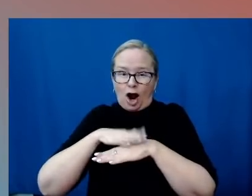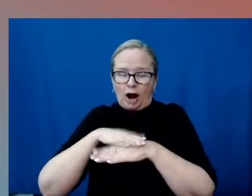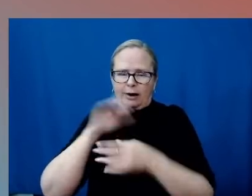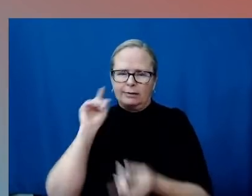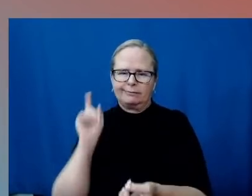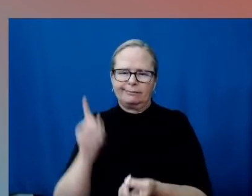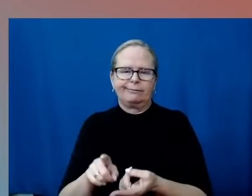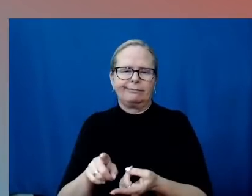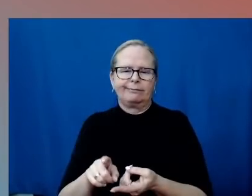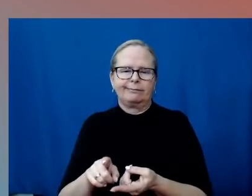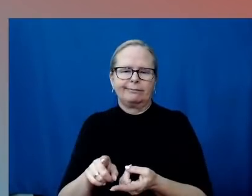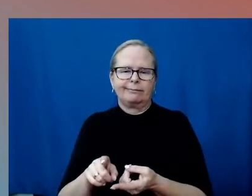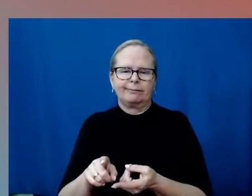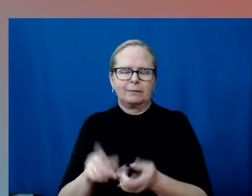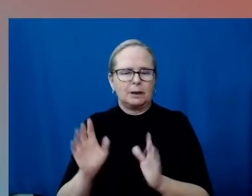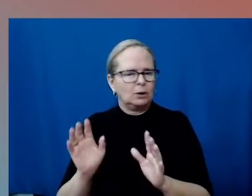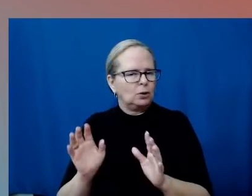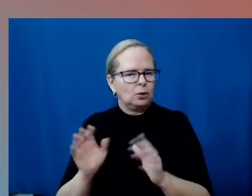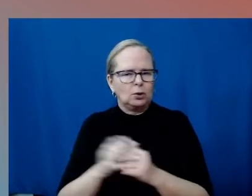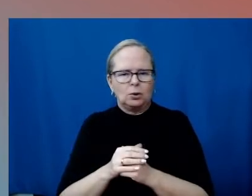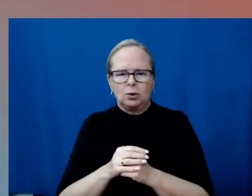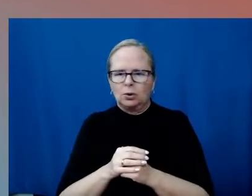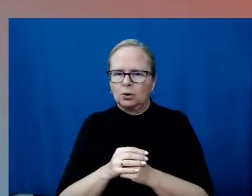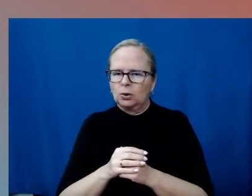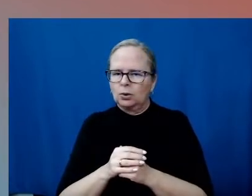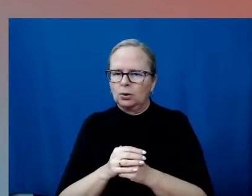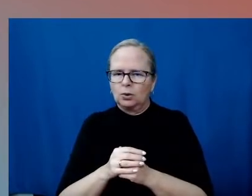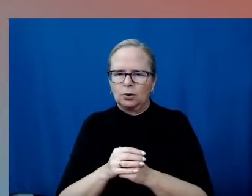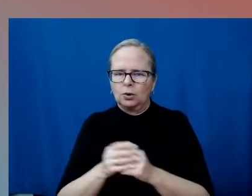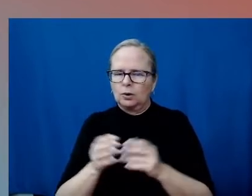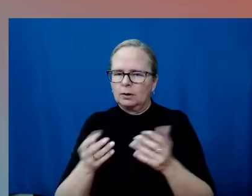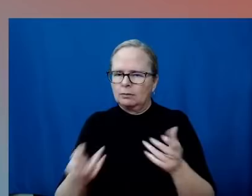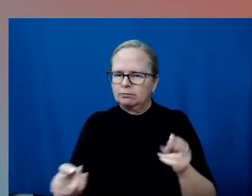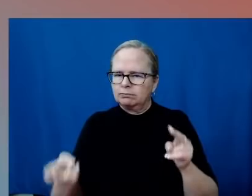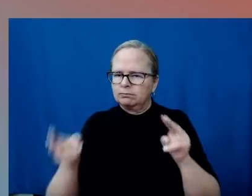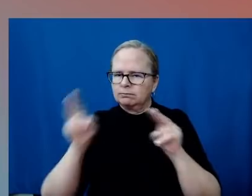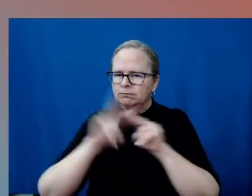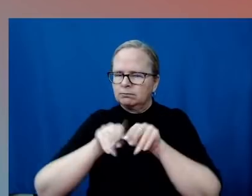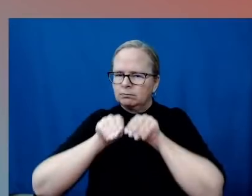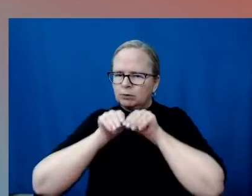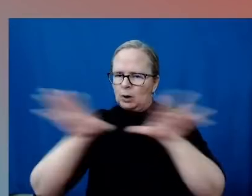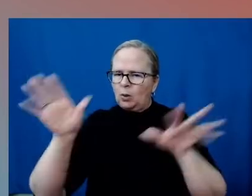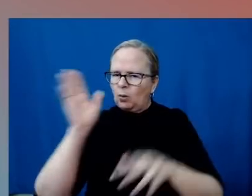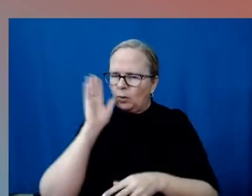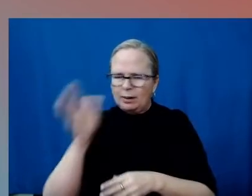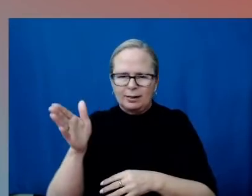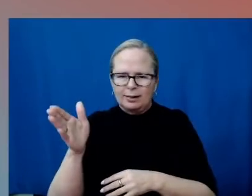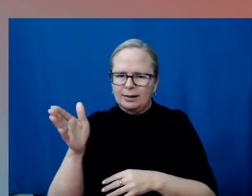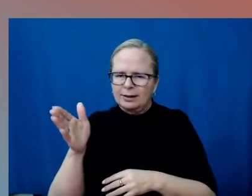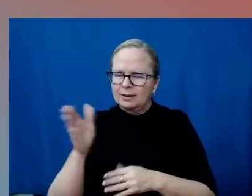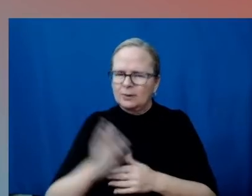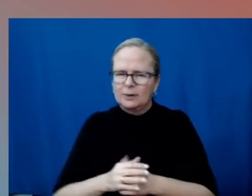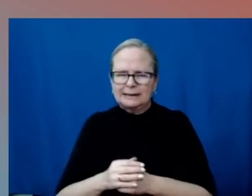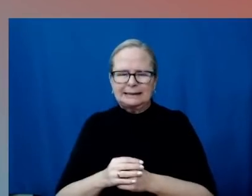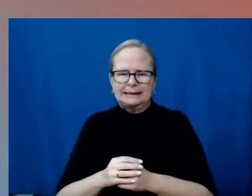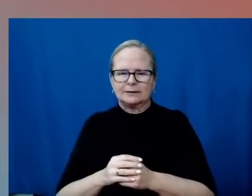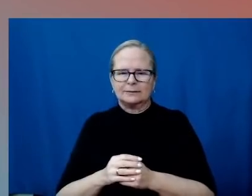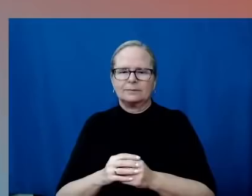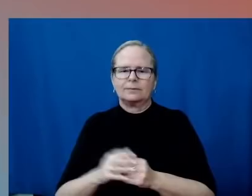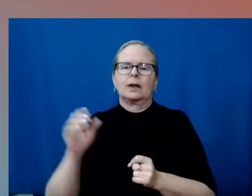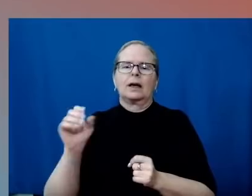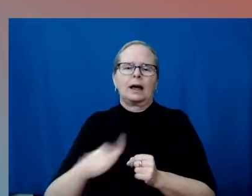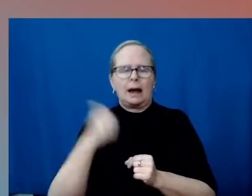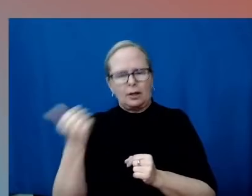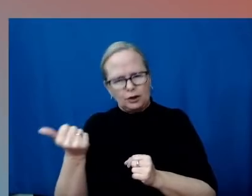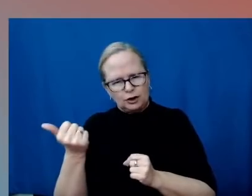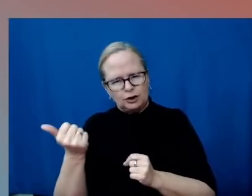level or on other things as well. So that includes, then it increases the spread. And on the other